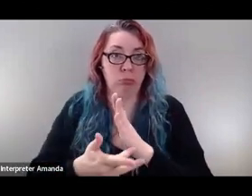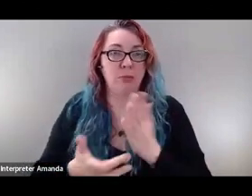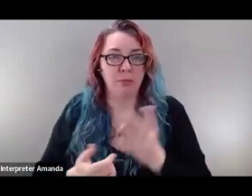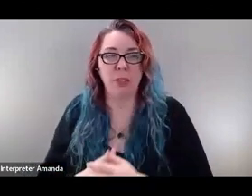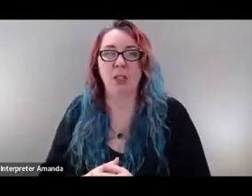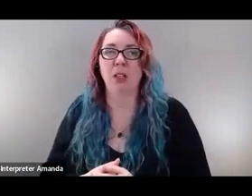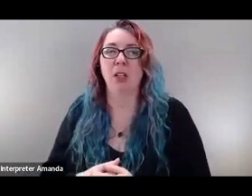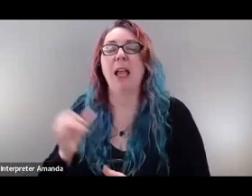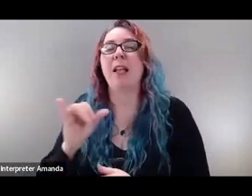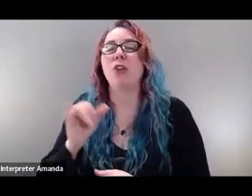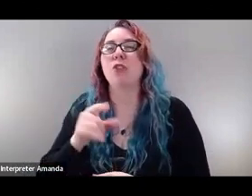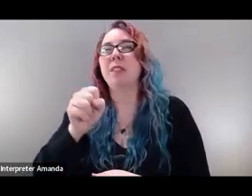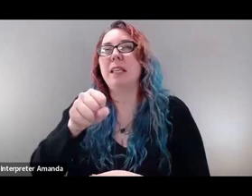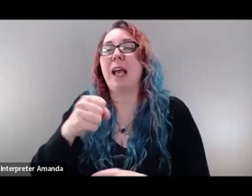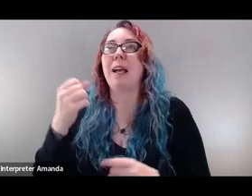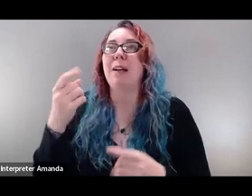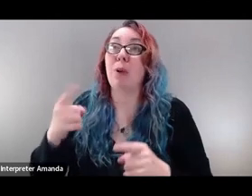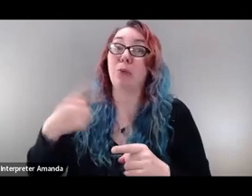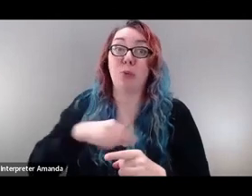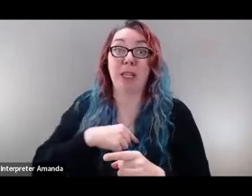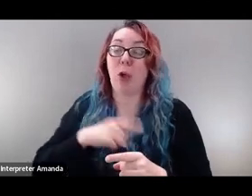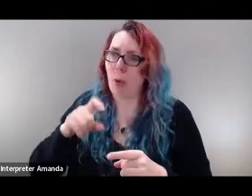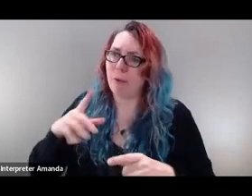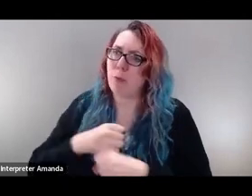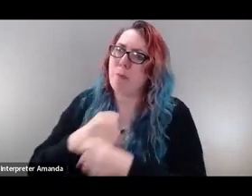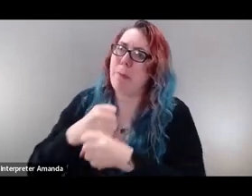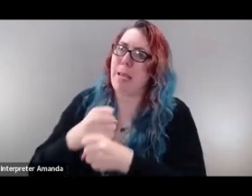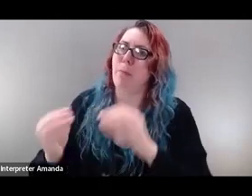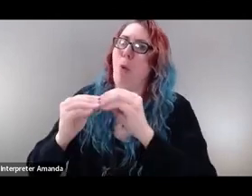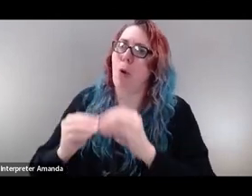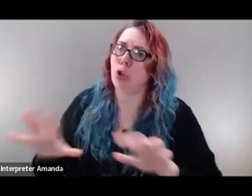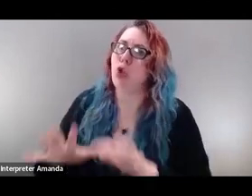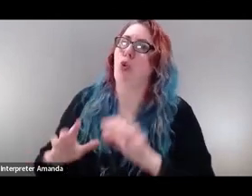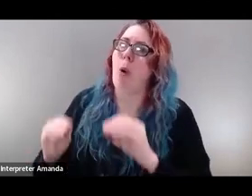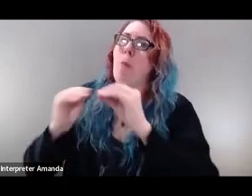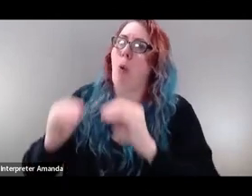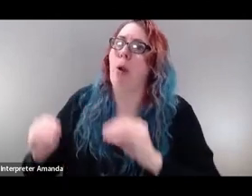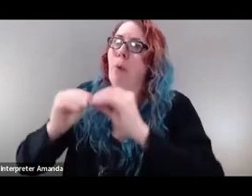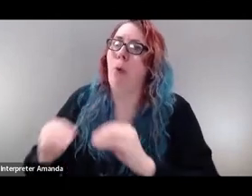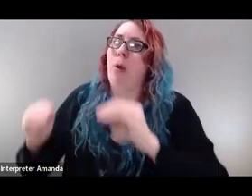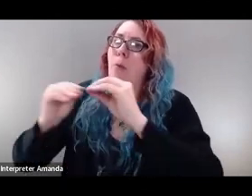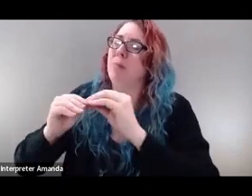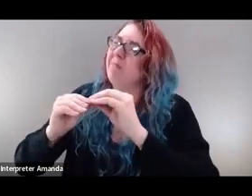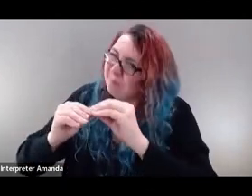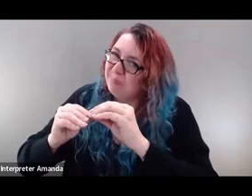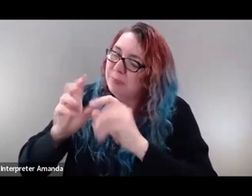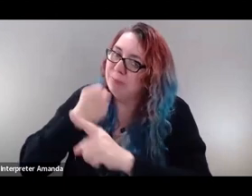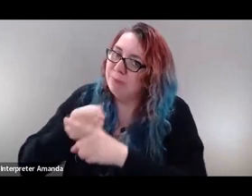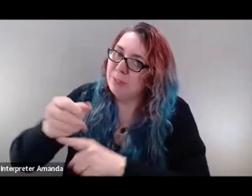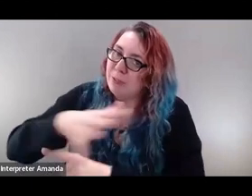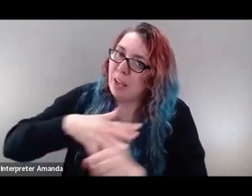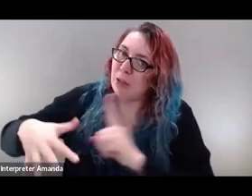thinking about environmental footprint or carbon footprint. But I did just want to also say that there